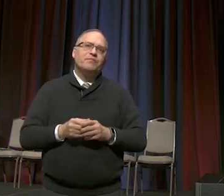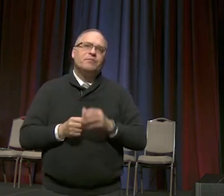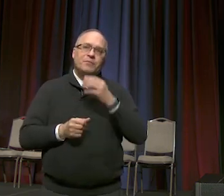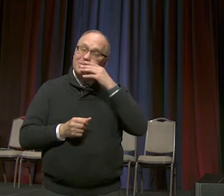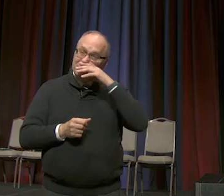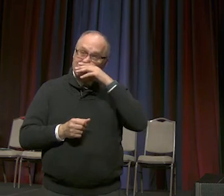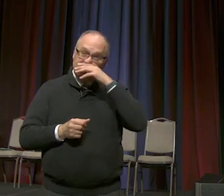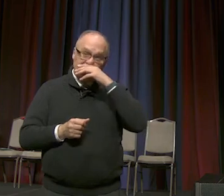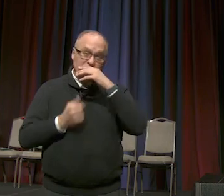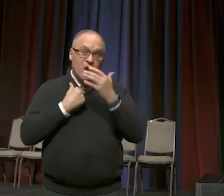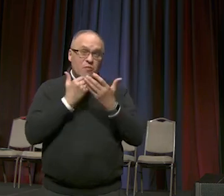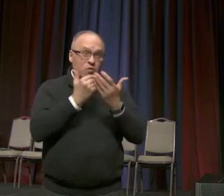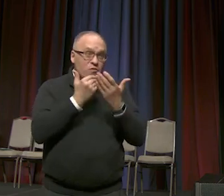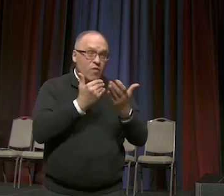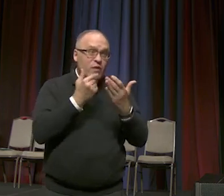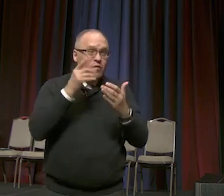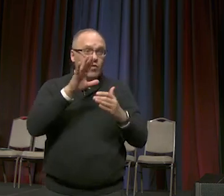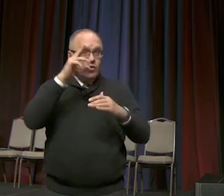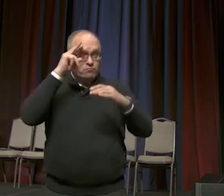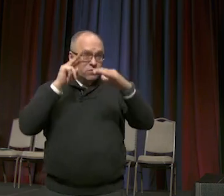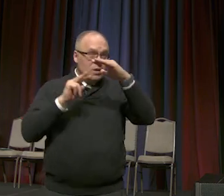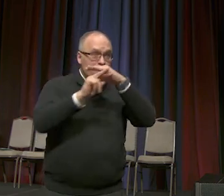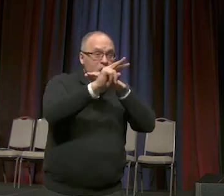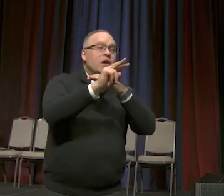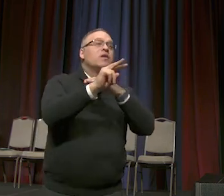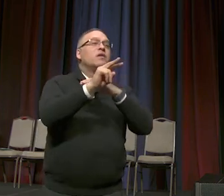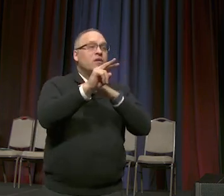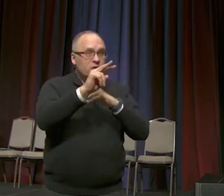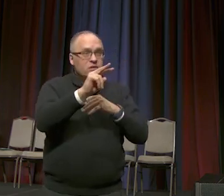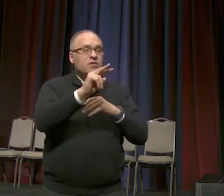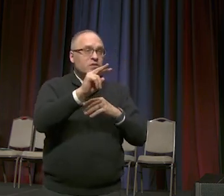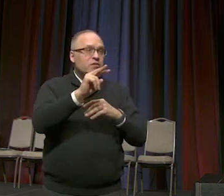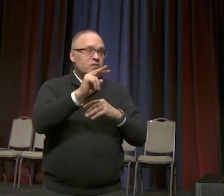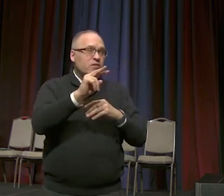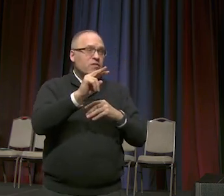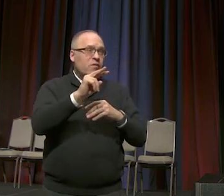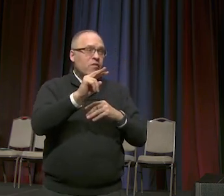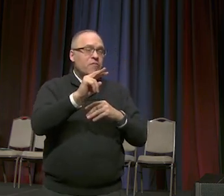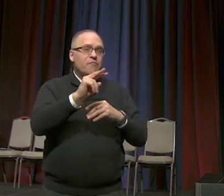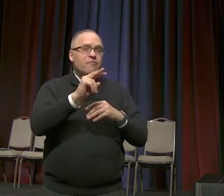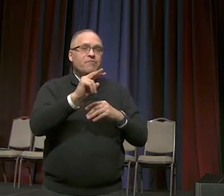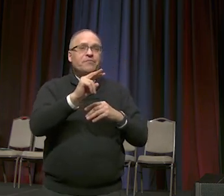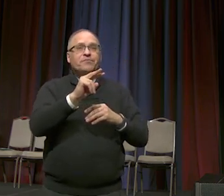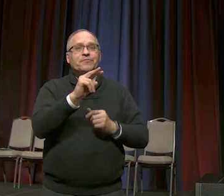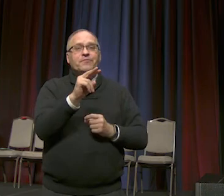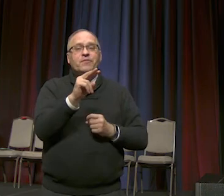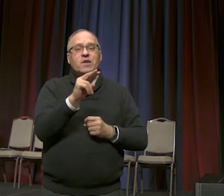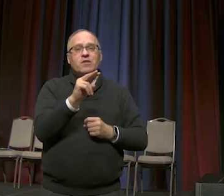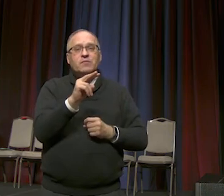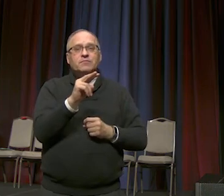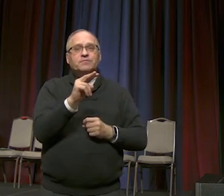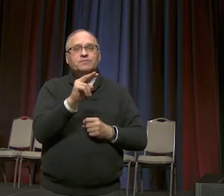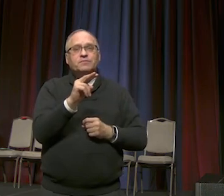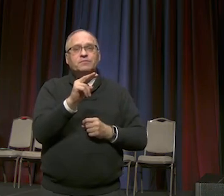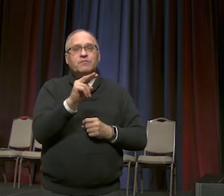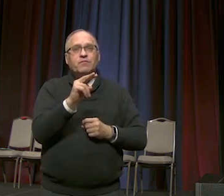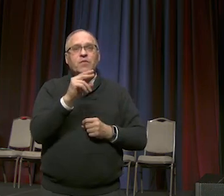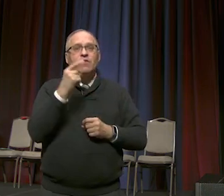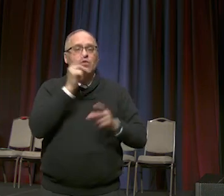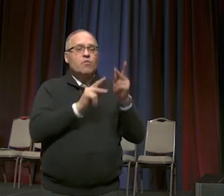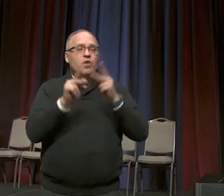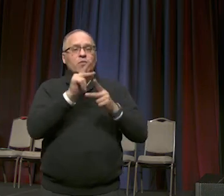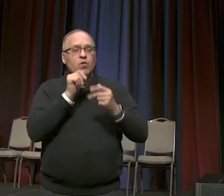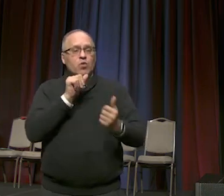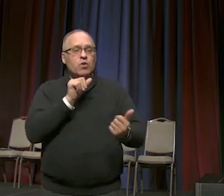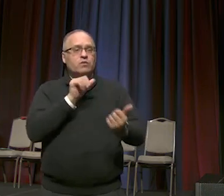for the anticipation that you could incentivize help for those facing seminary debt